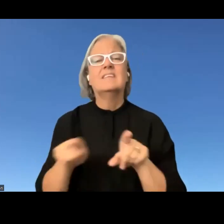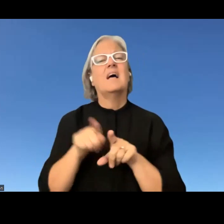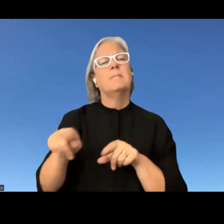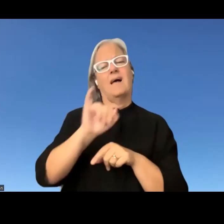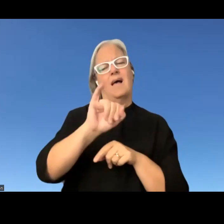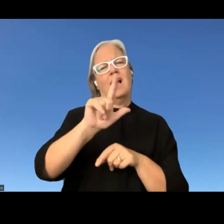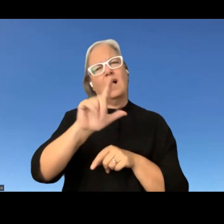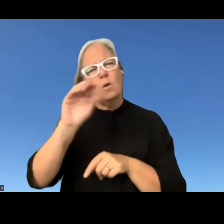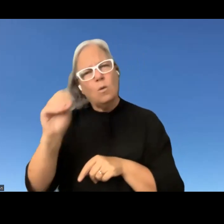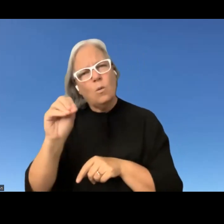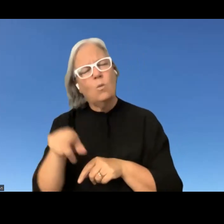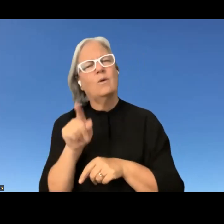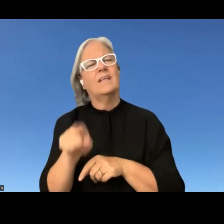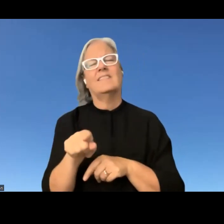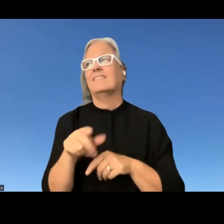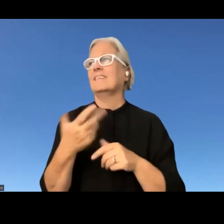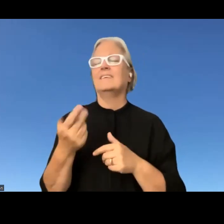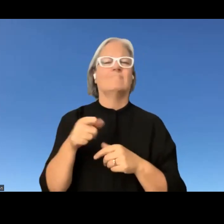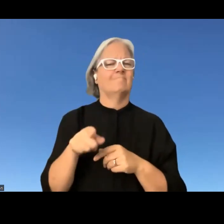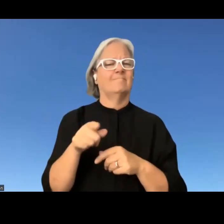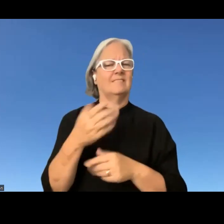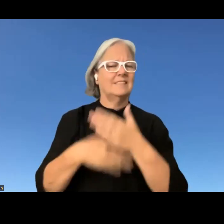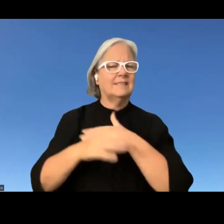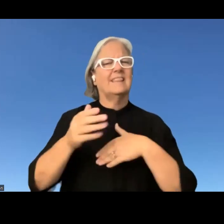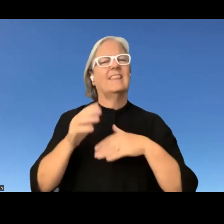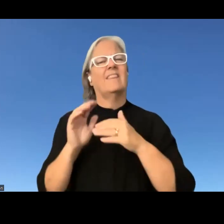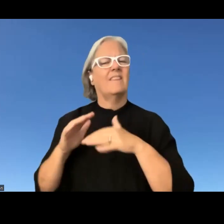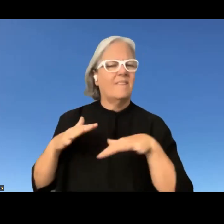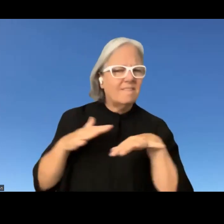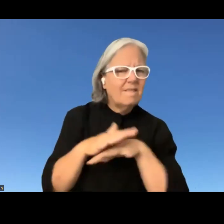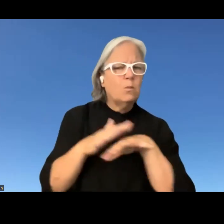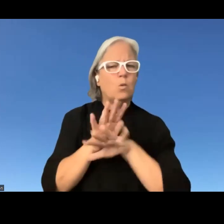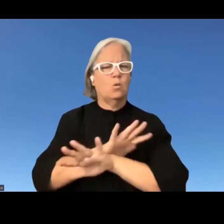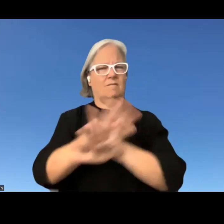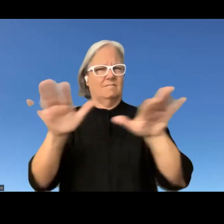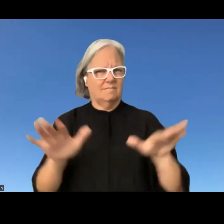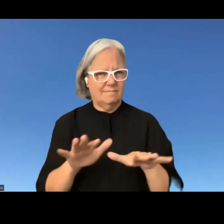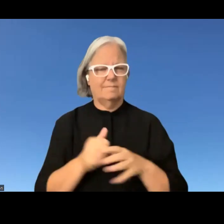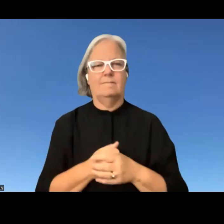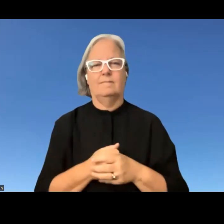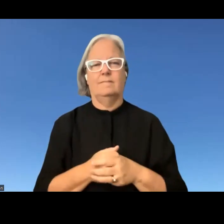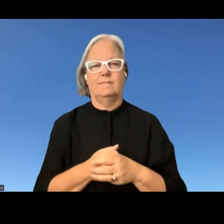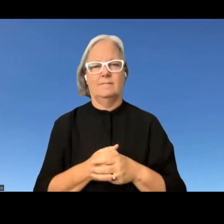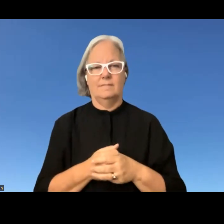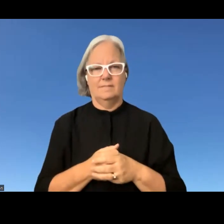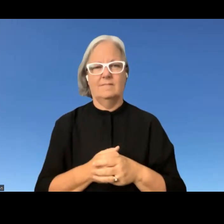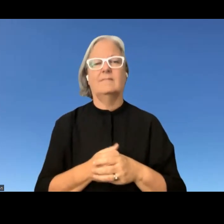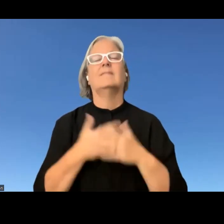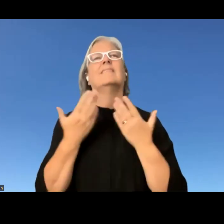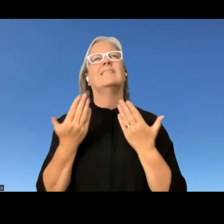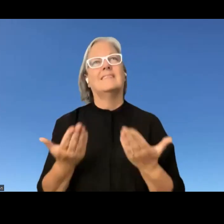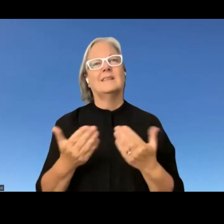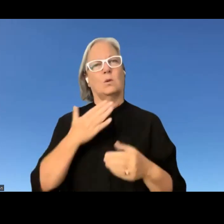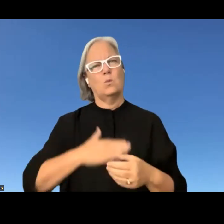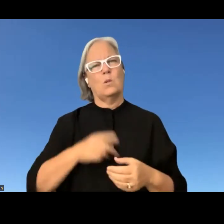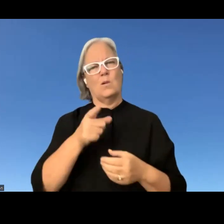and members of the business disability networks all around the world, to use this to kind of raise the profile